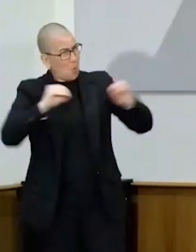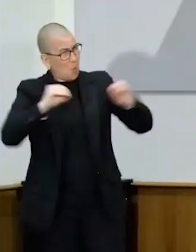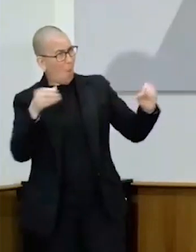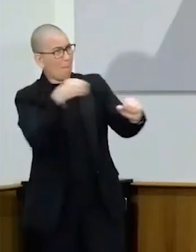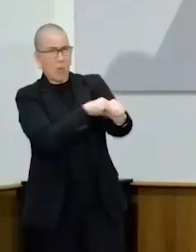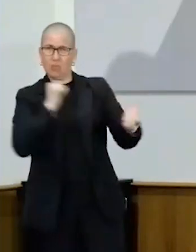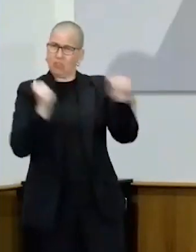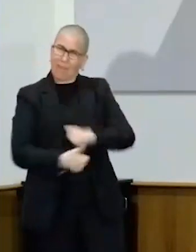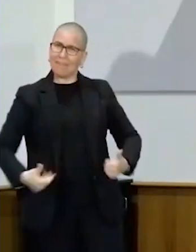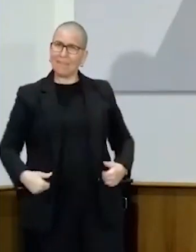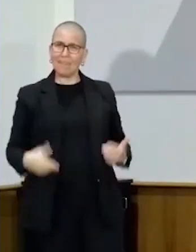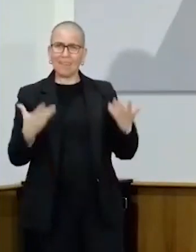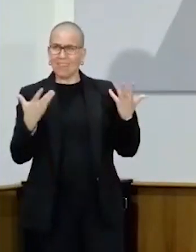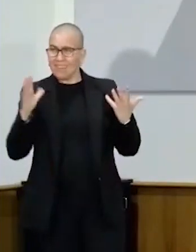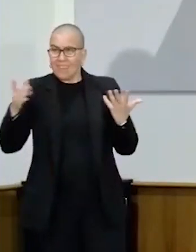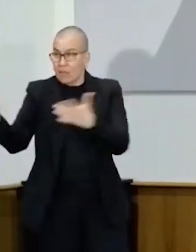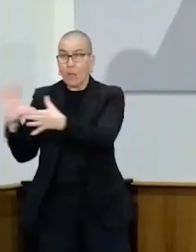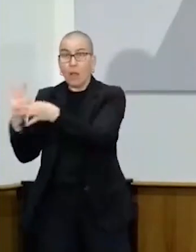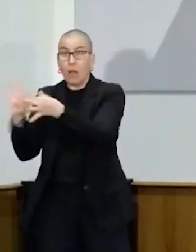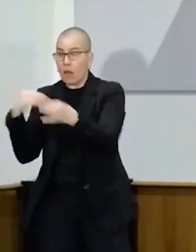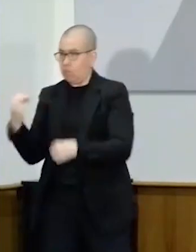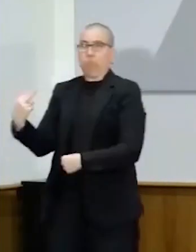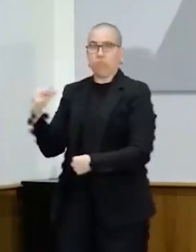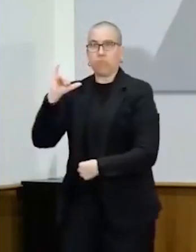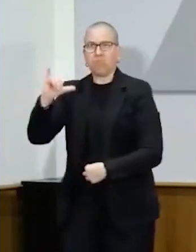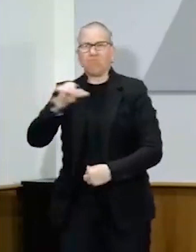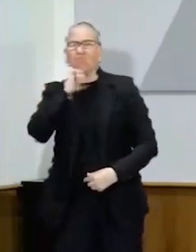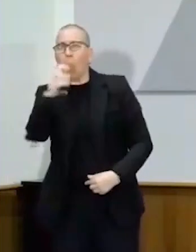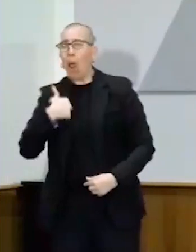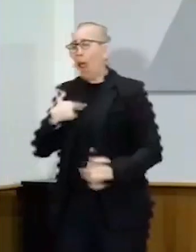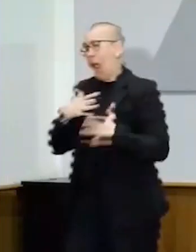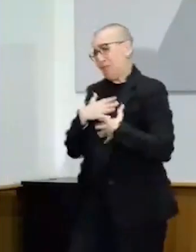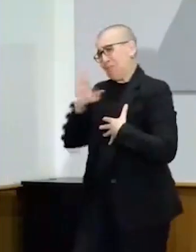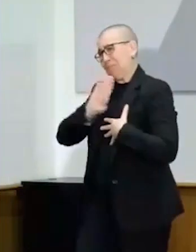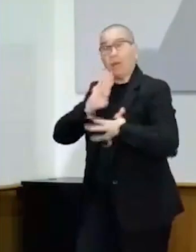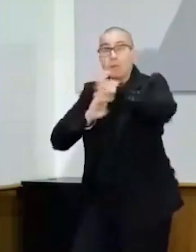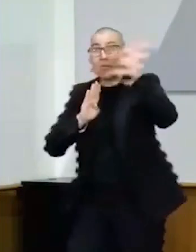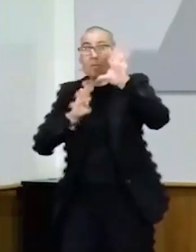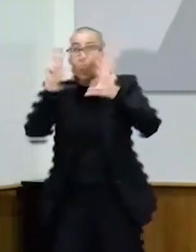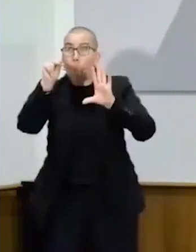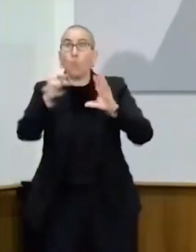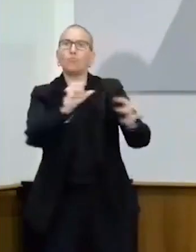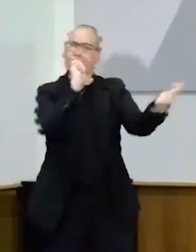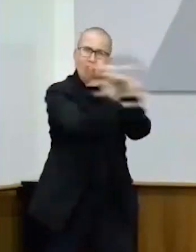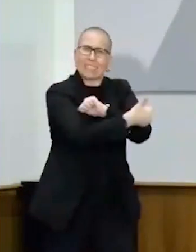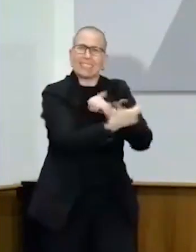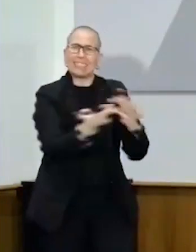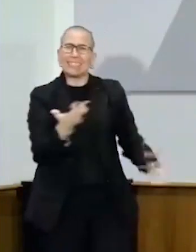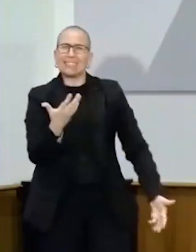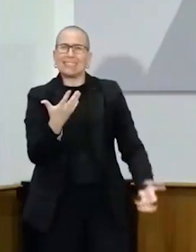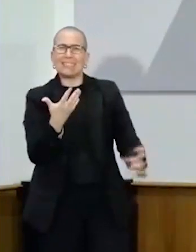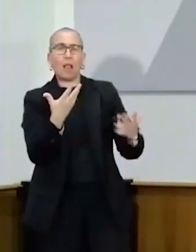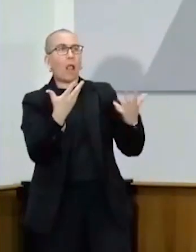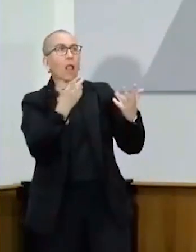ahead. And make the changes. Don't find a reason you need to go home. Don't find a reason to adjourn. And don't say it's hard. Hard is Katie Wright having to